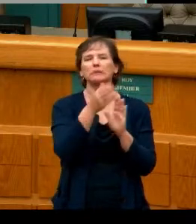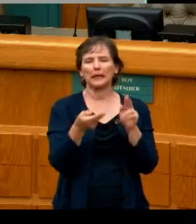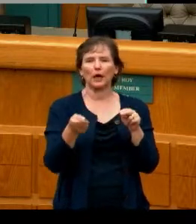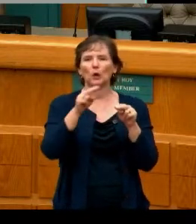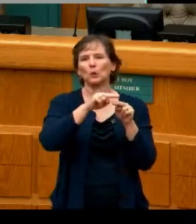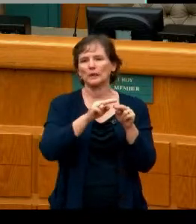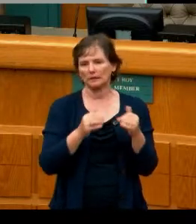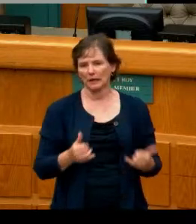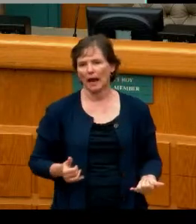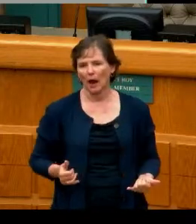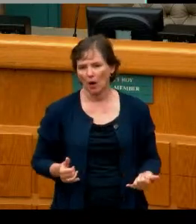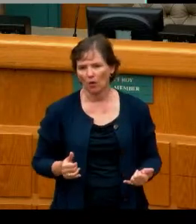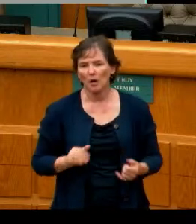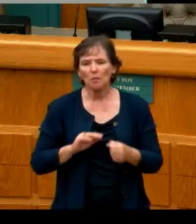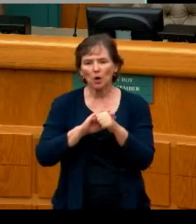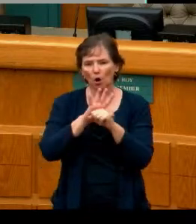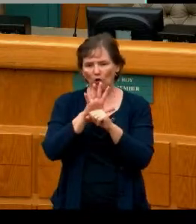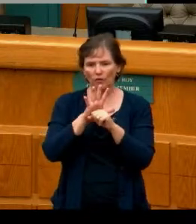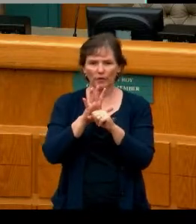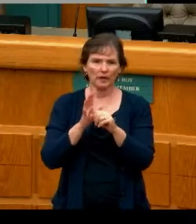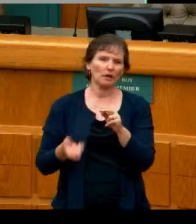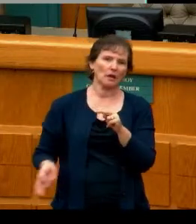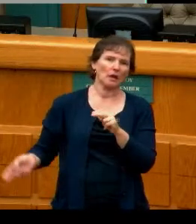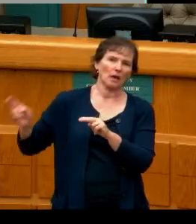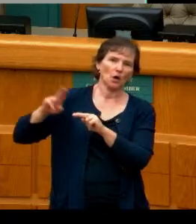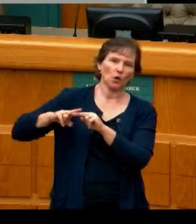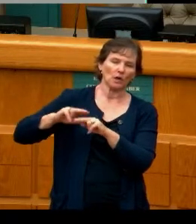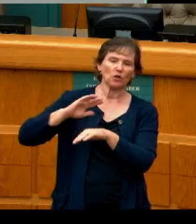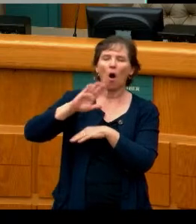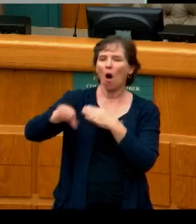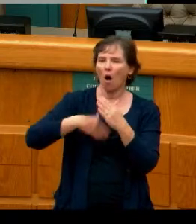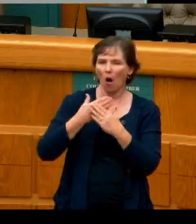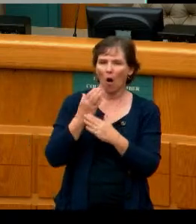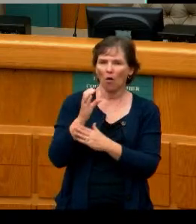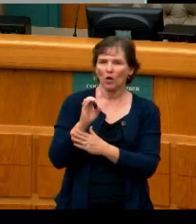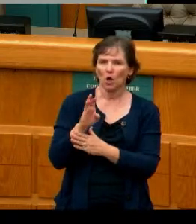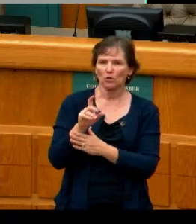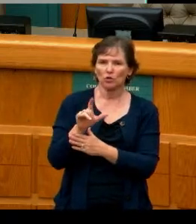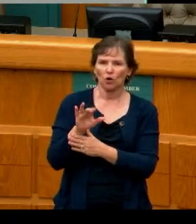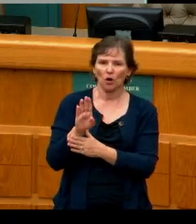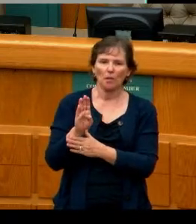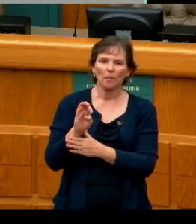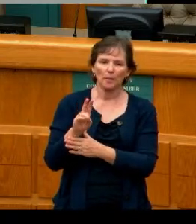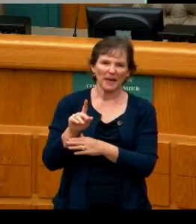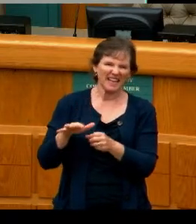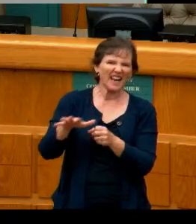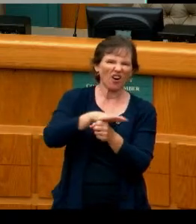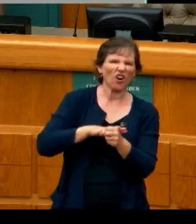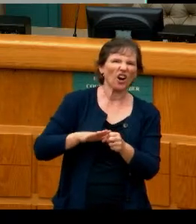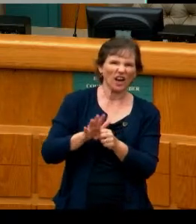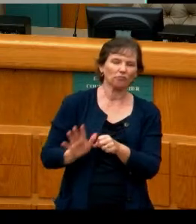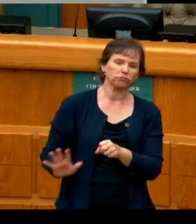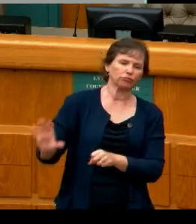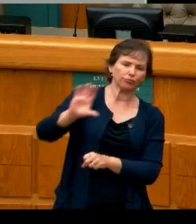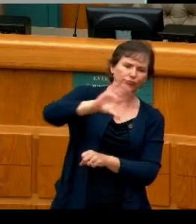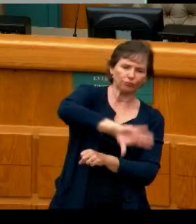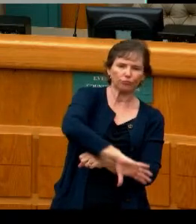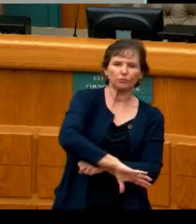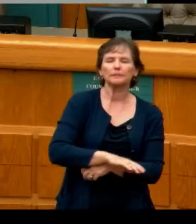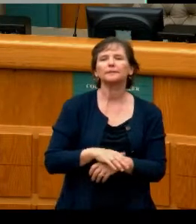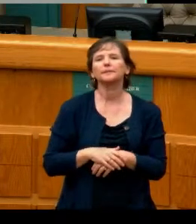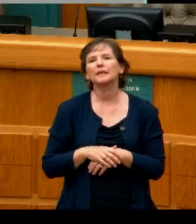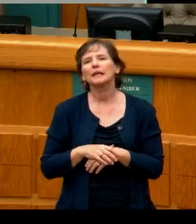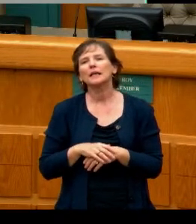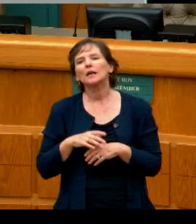County's numbers, but there's also a lot less people there. They're all off of zero and fluctuating. COVID-19 is up in the